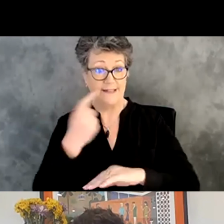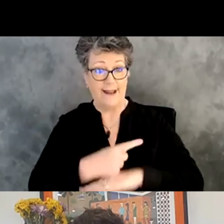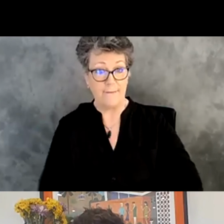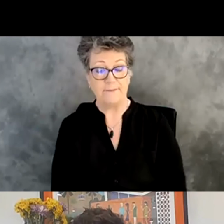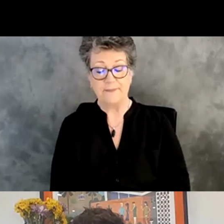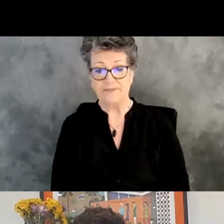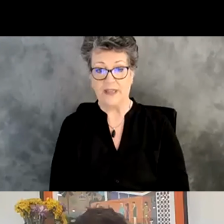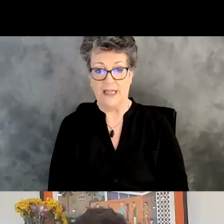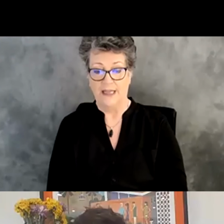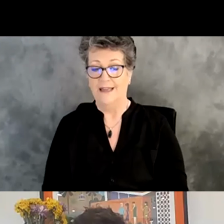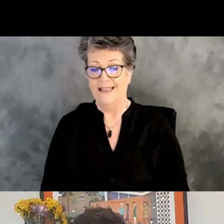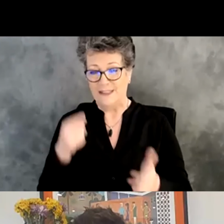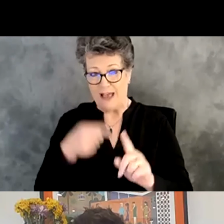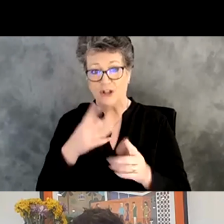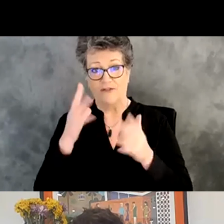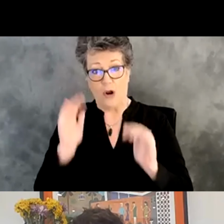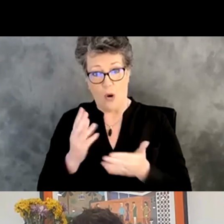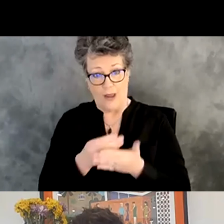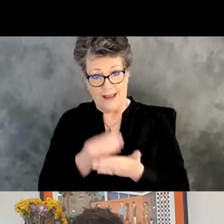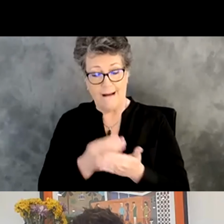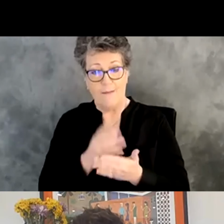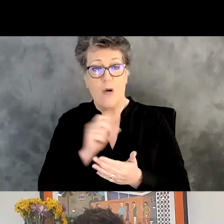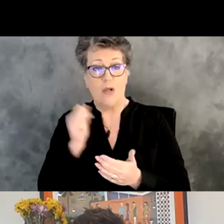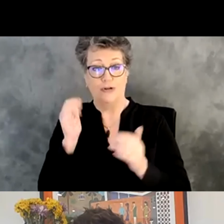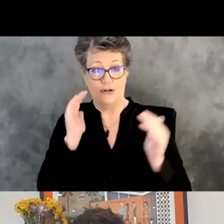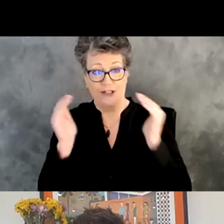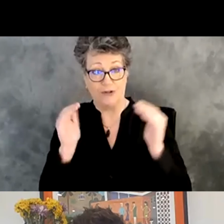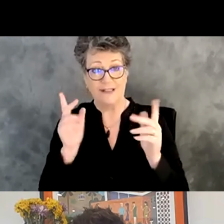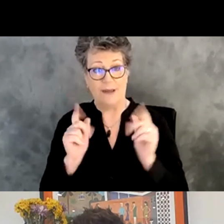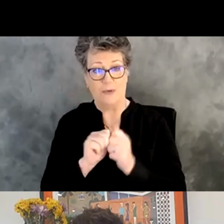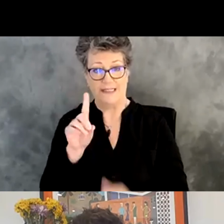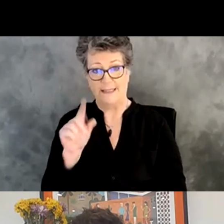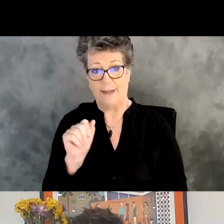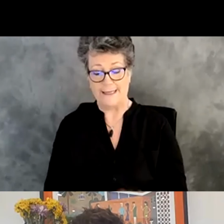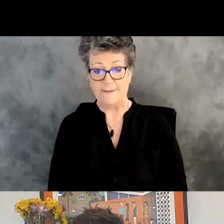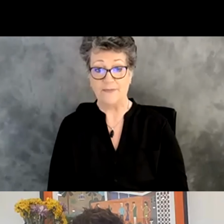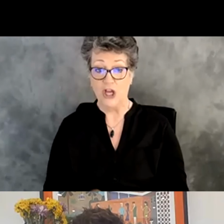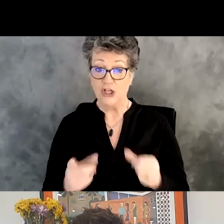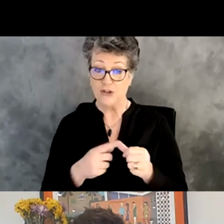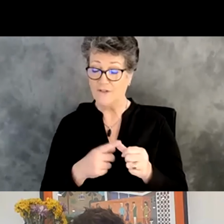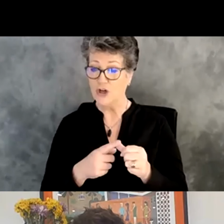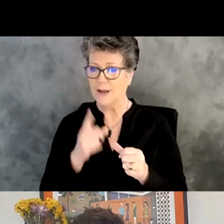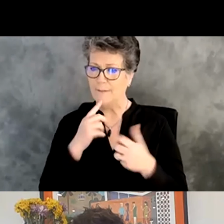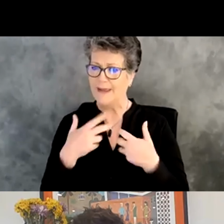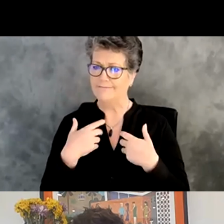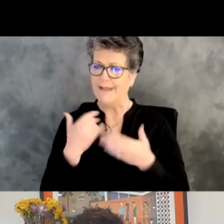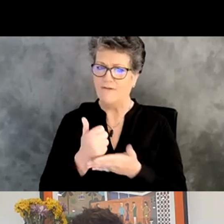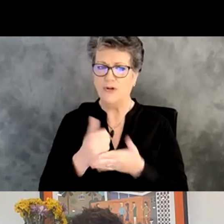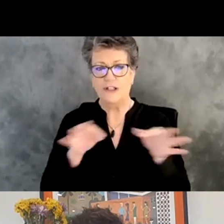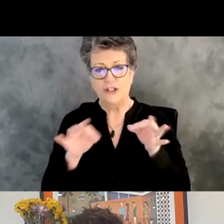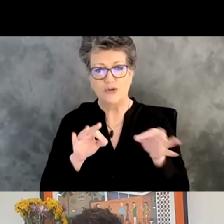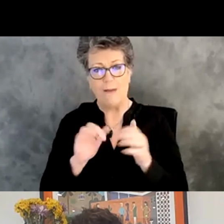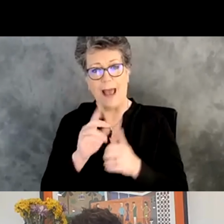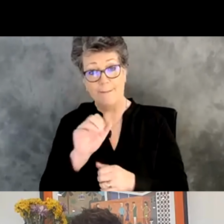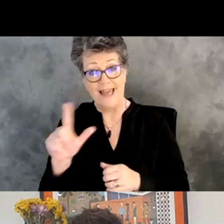for low-income older adults and people with disabilities. So first I thought it would be helpful to describe how Medi-Cal